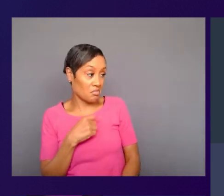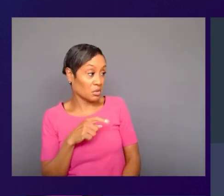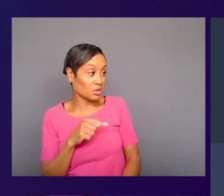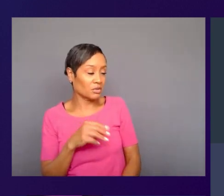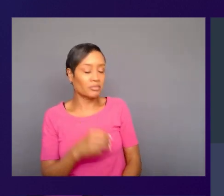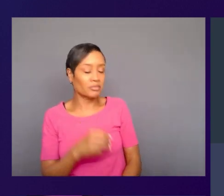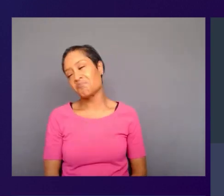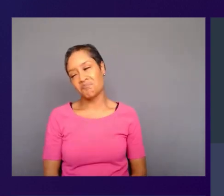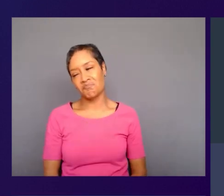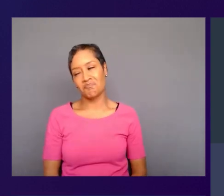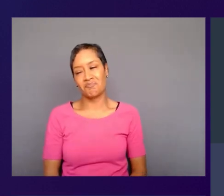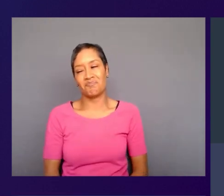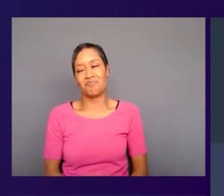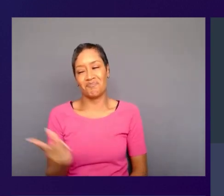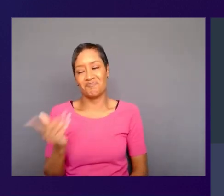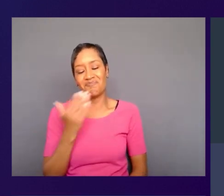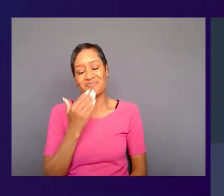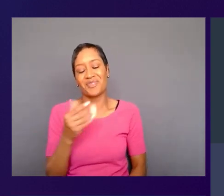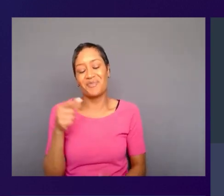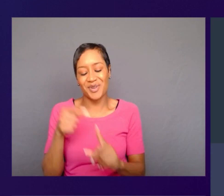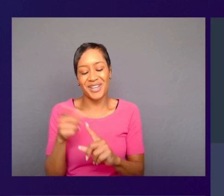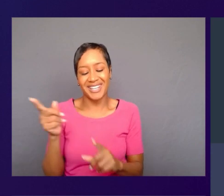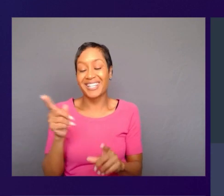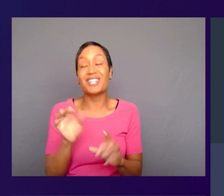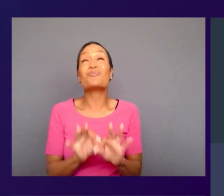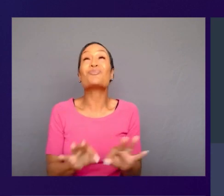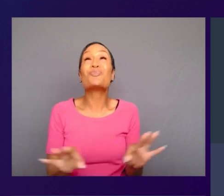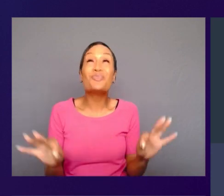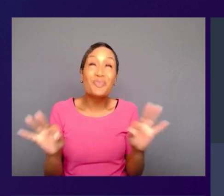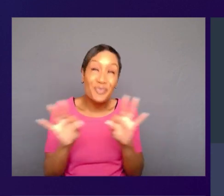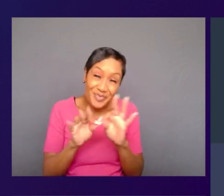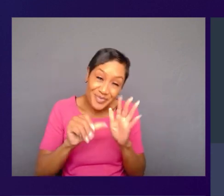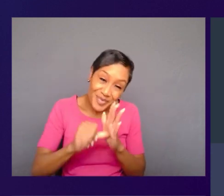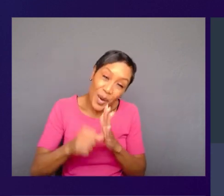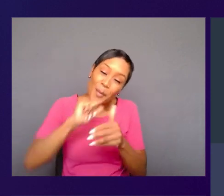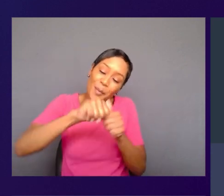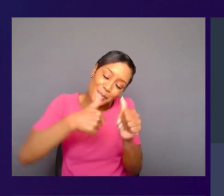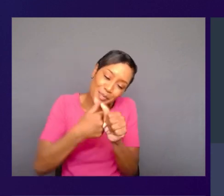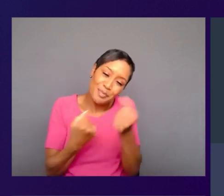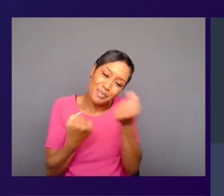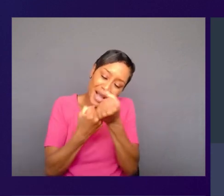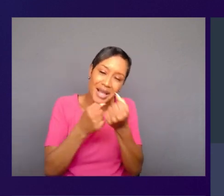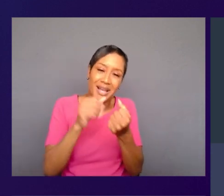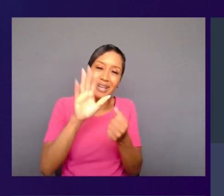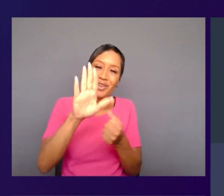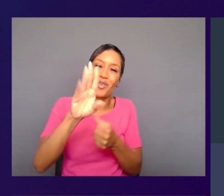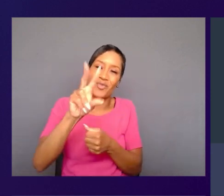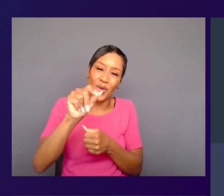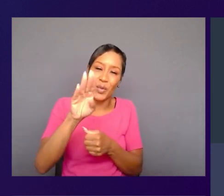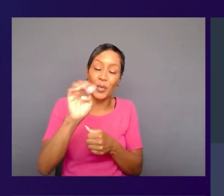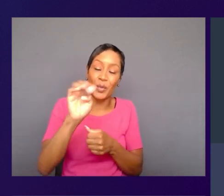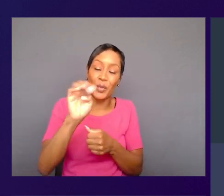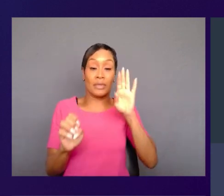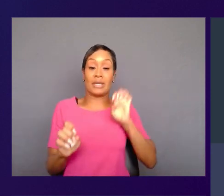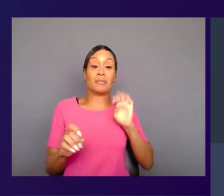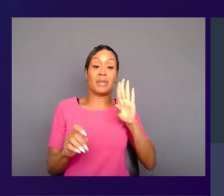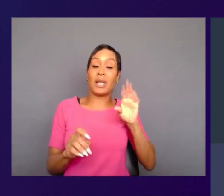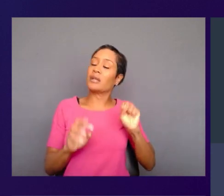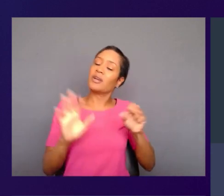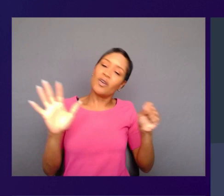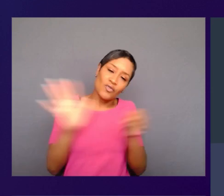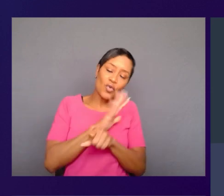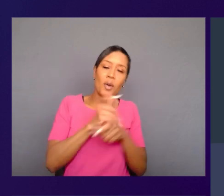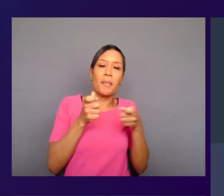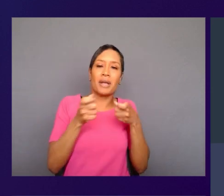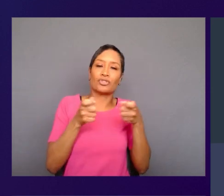That's a good call. It is super important to back up your volumes. And with EBS, we come with a fully managed built-in backup capability